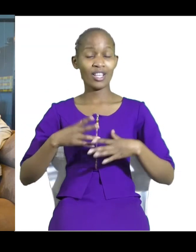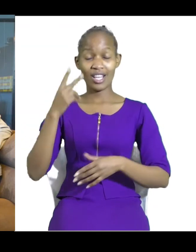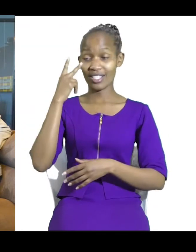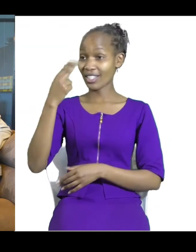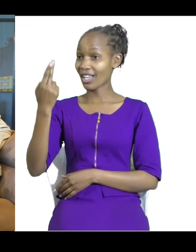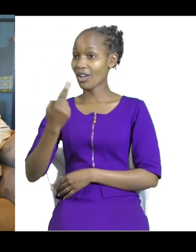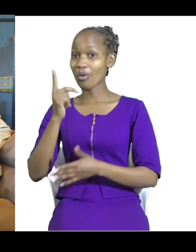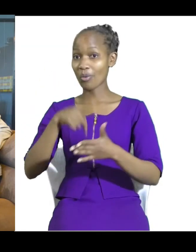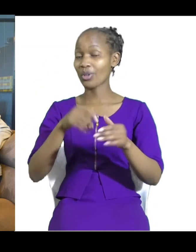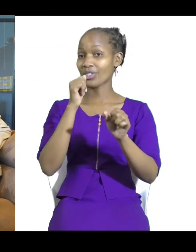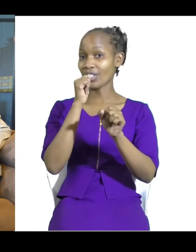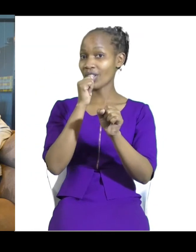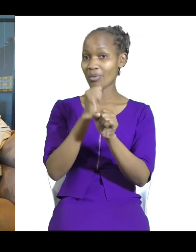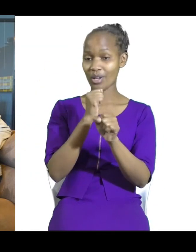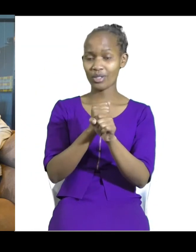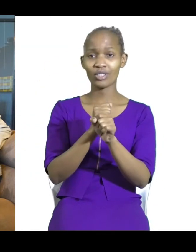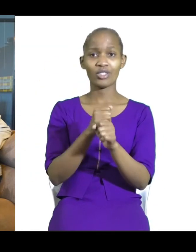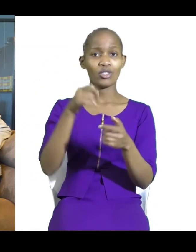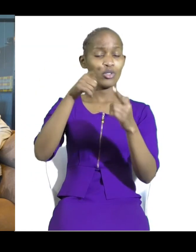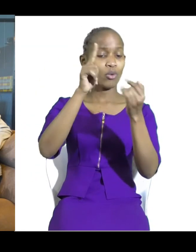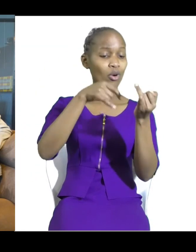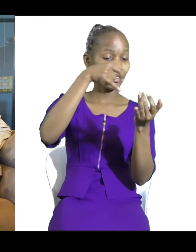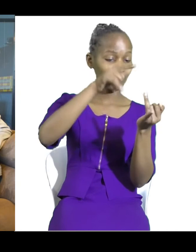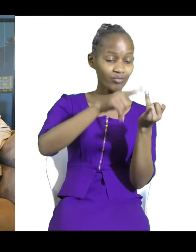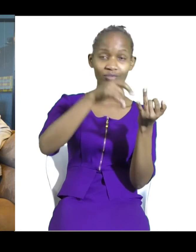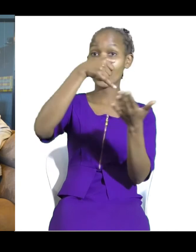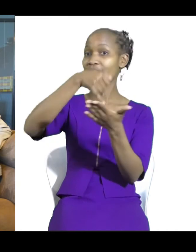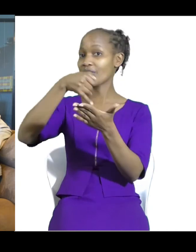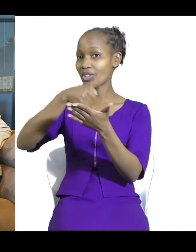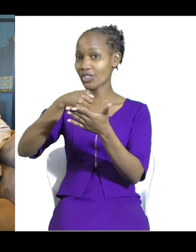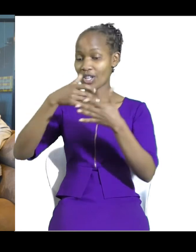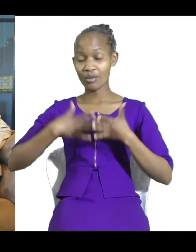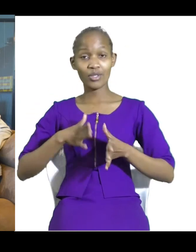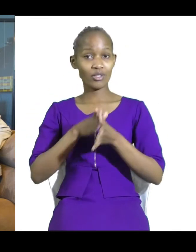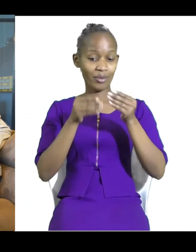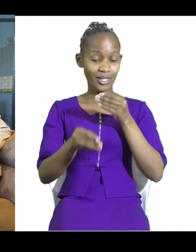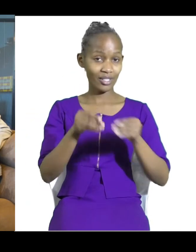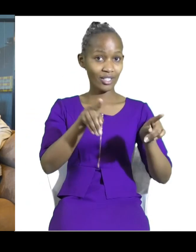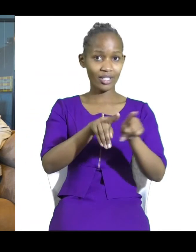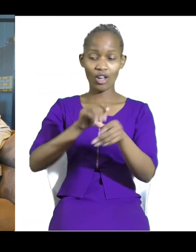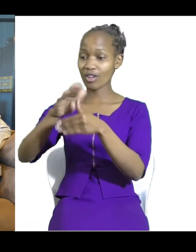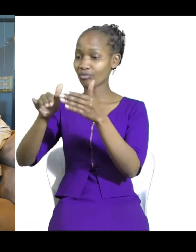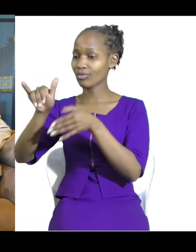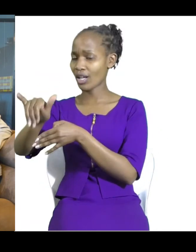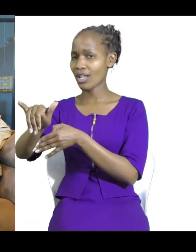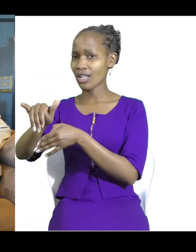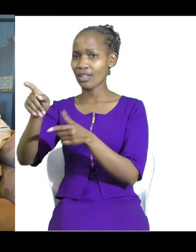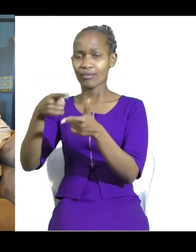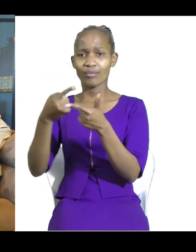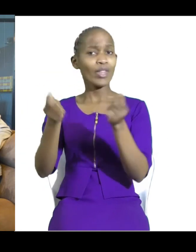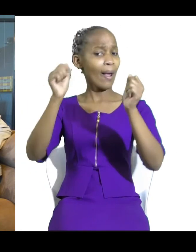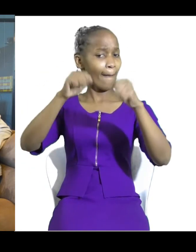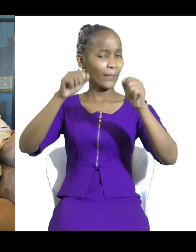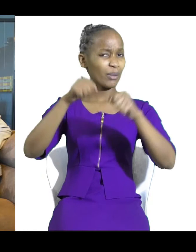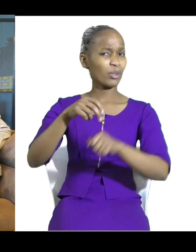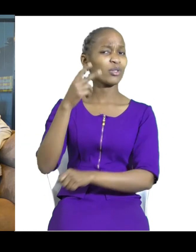our convergence towards one, inclusion, bringing persons with disabilities, and all that. Then you realize